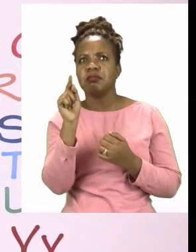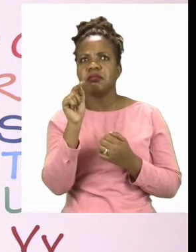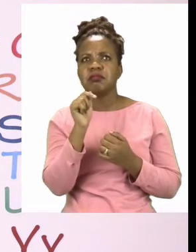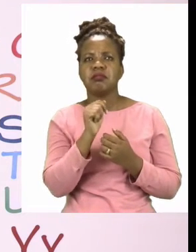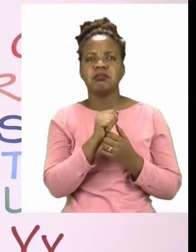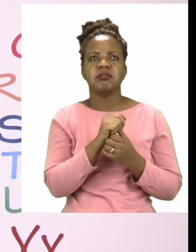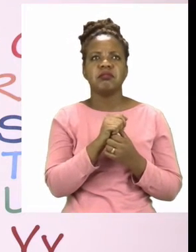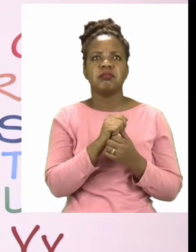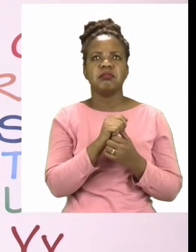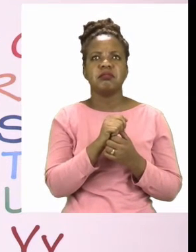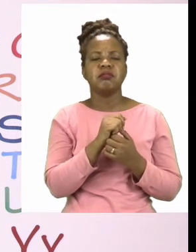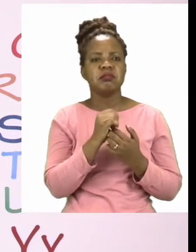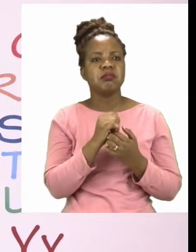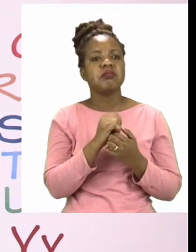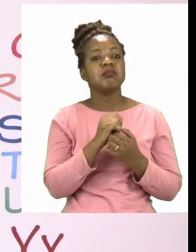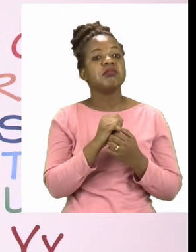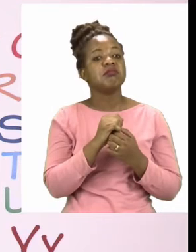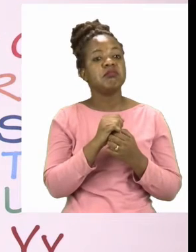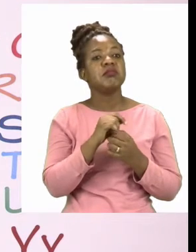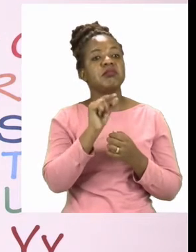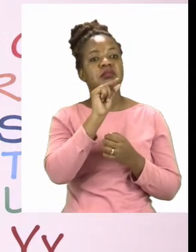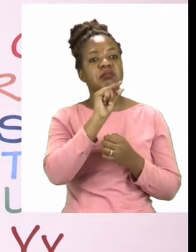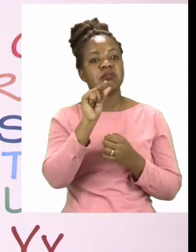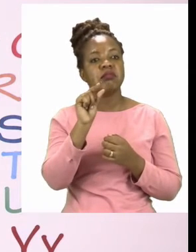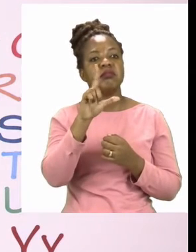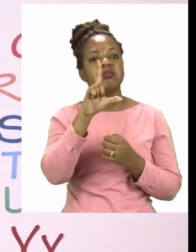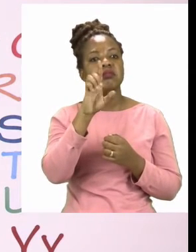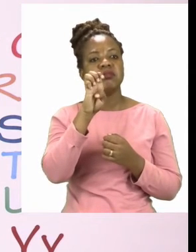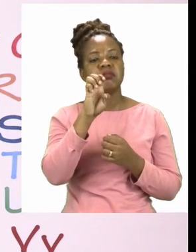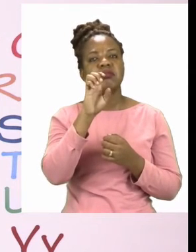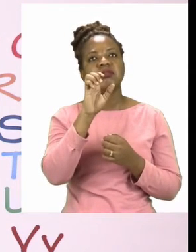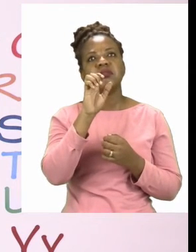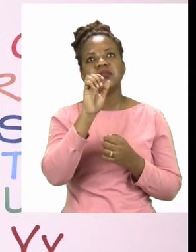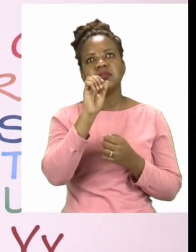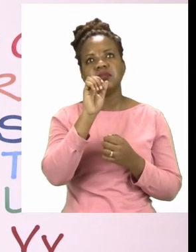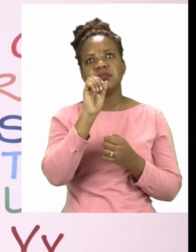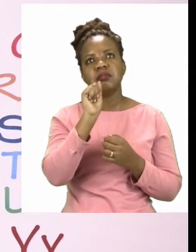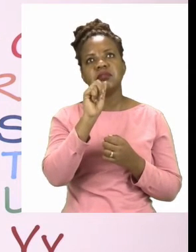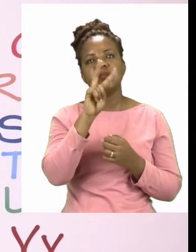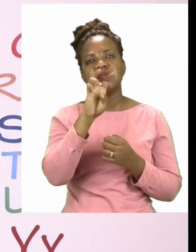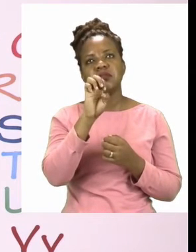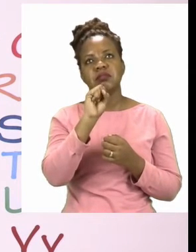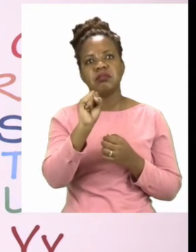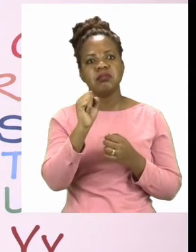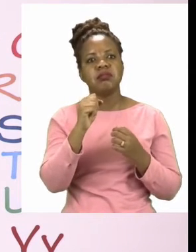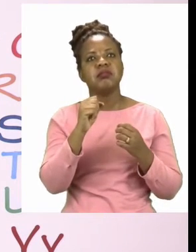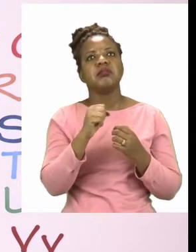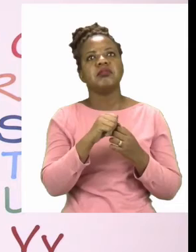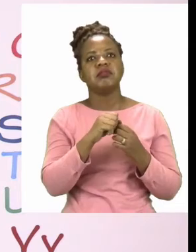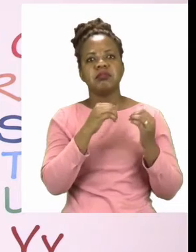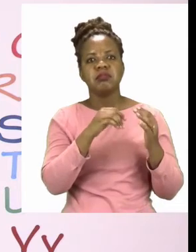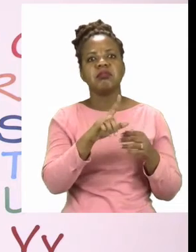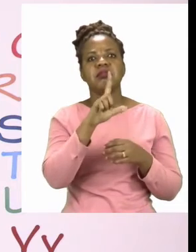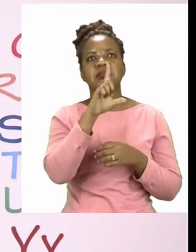We are looking for the L. In this line, it doesn't look like there's any L. In